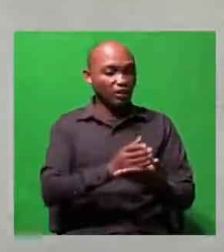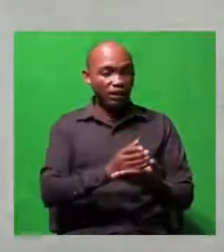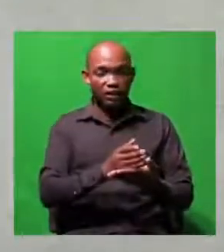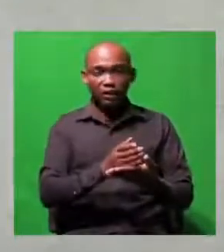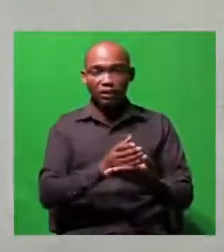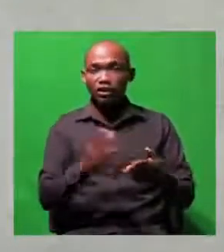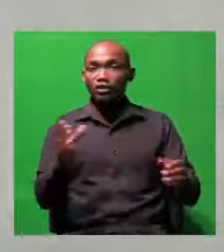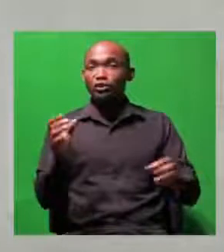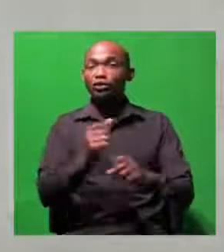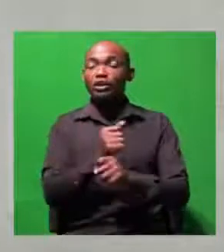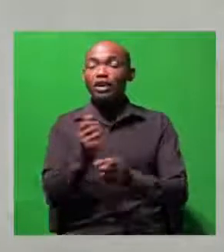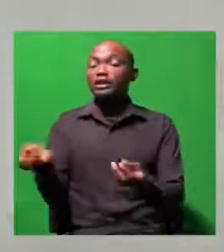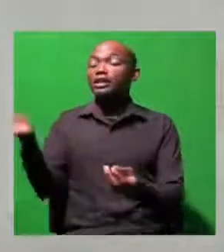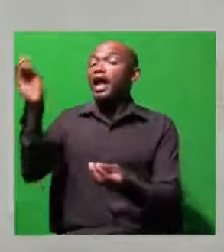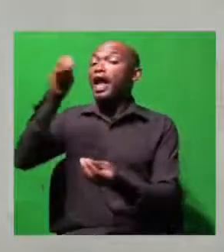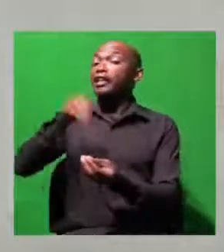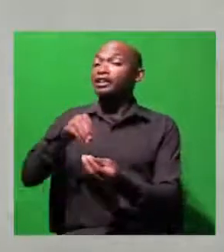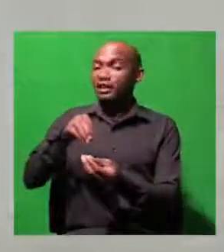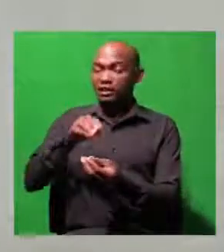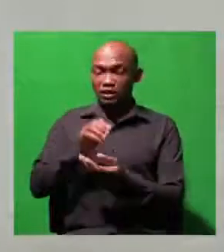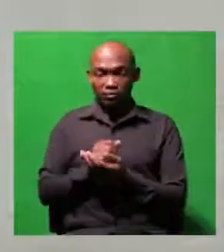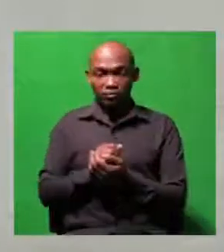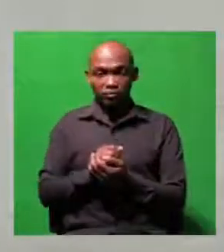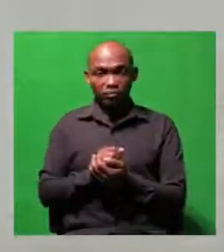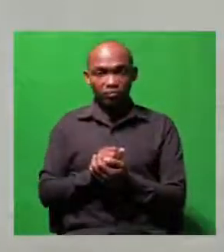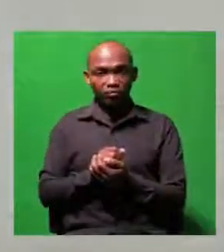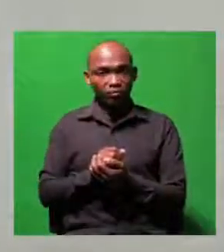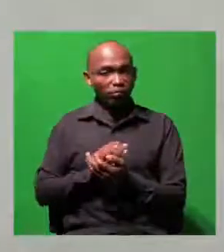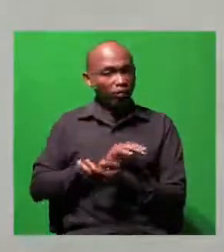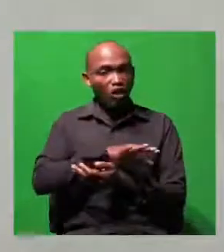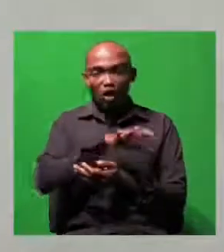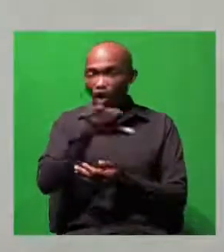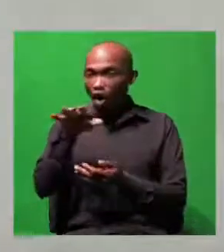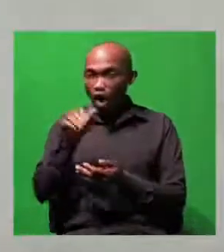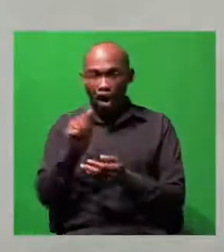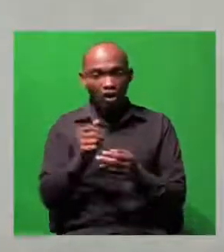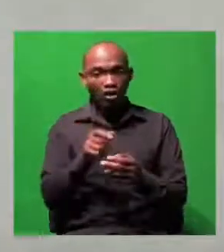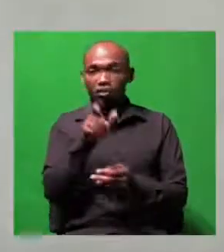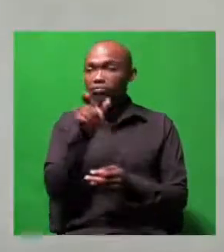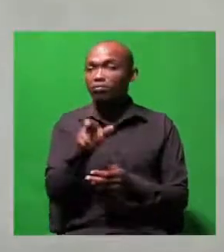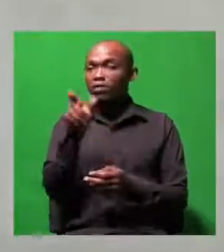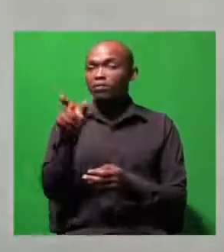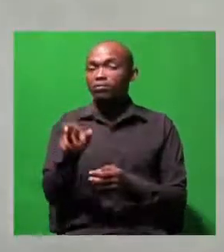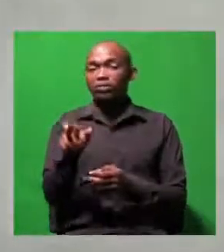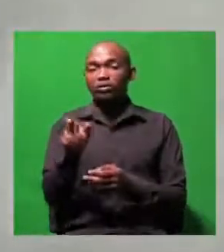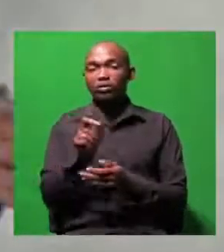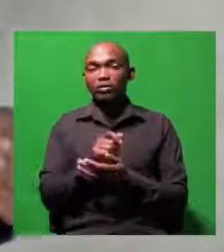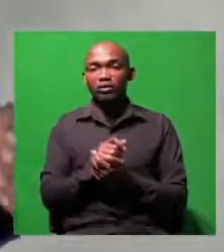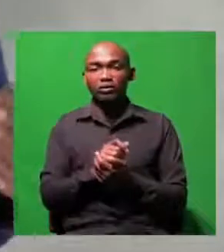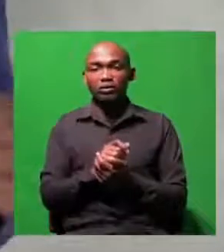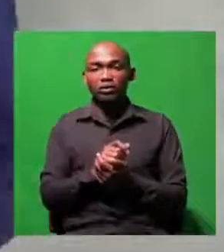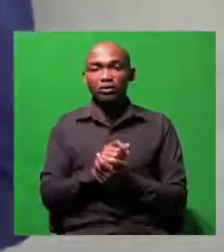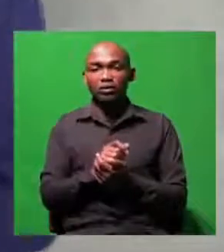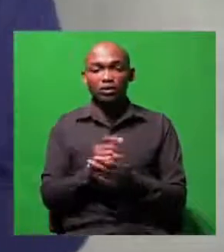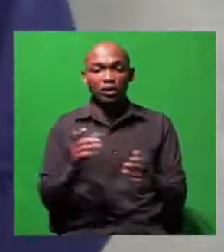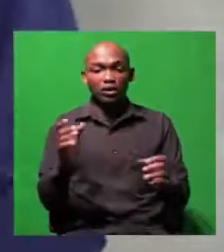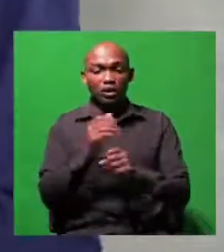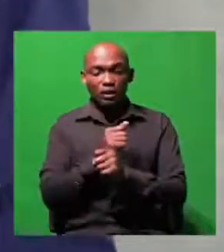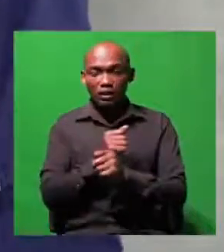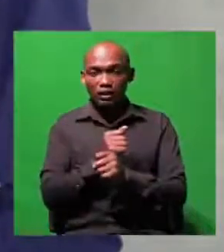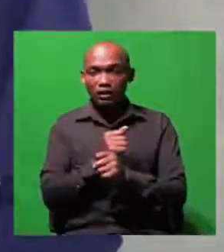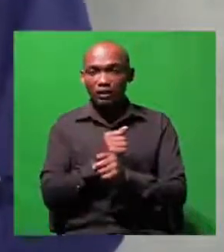No one had a right to get excess. All people